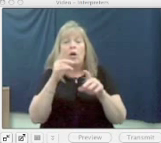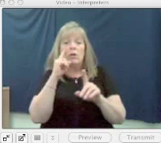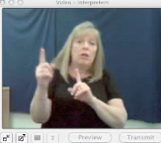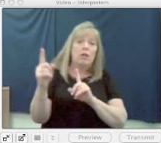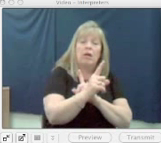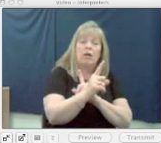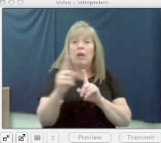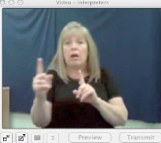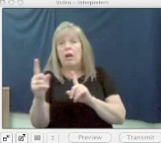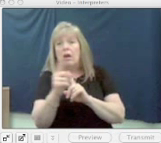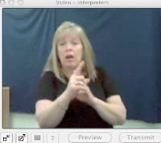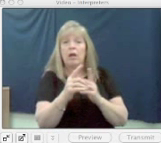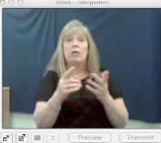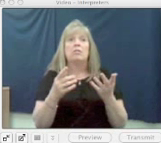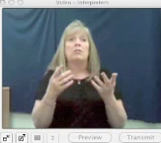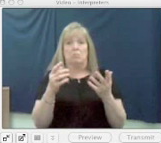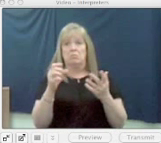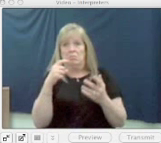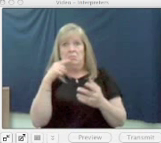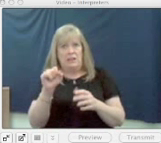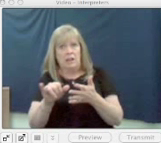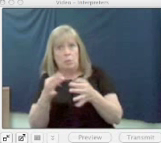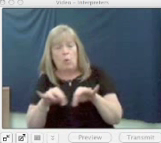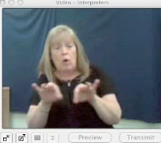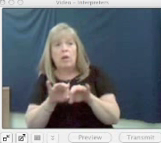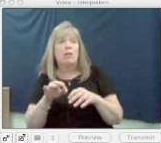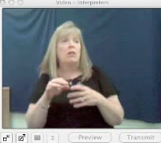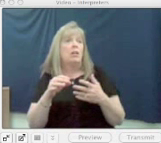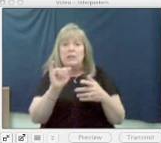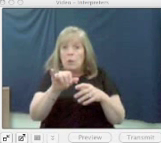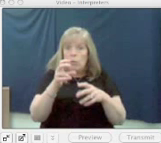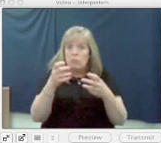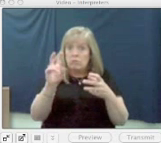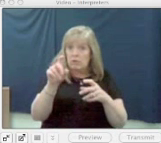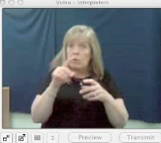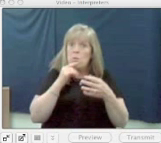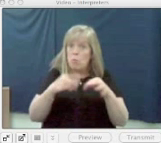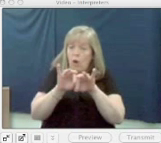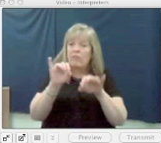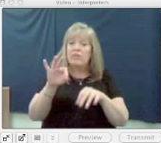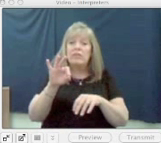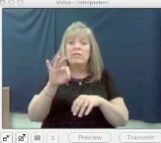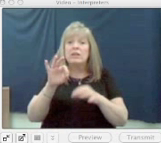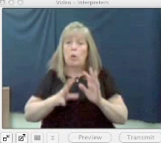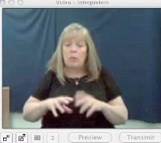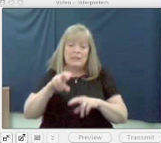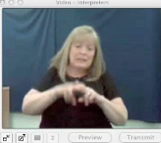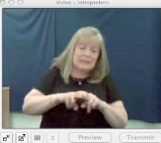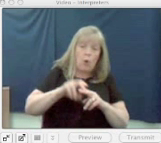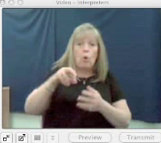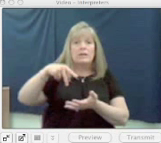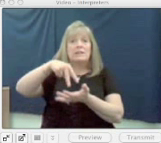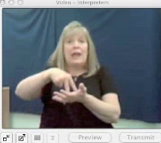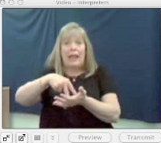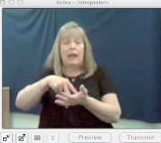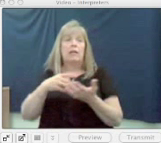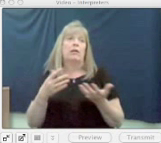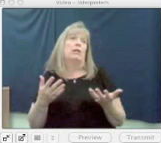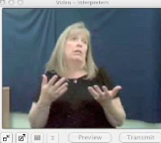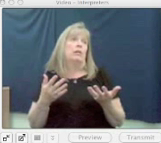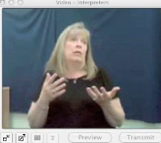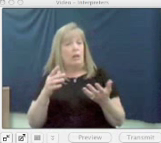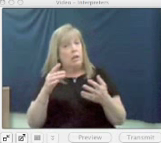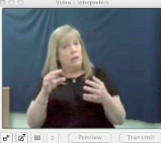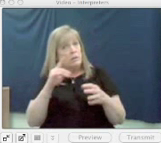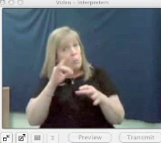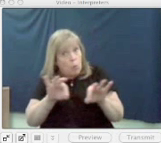interpreter are standing or sitting? Does it matter how much attention the deaf person wants drawn to themselves in the interpreting process? Yes,